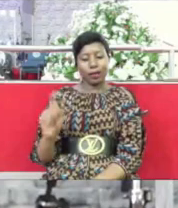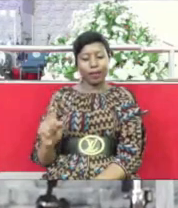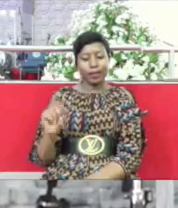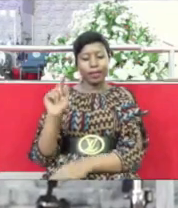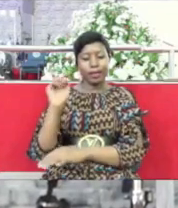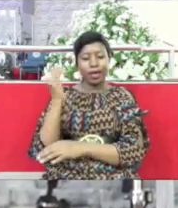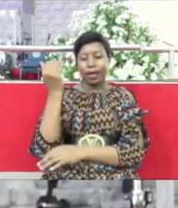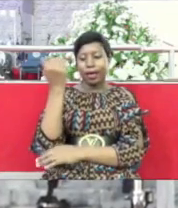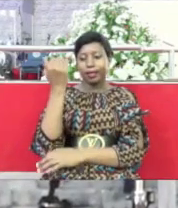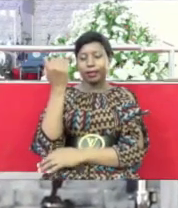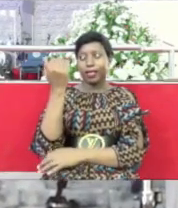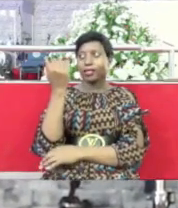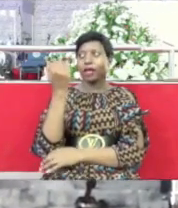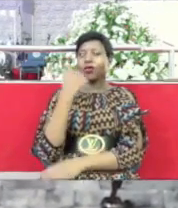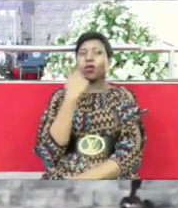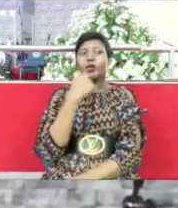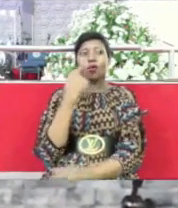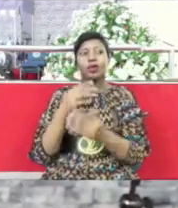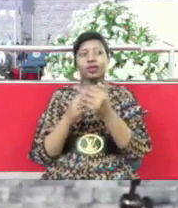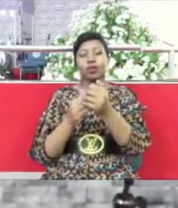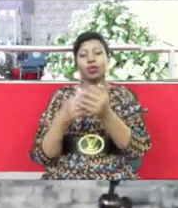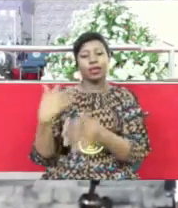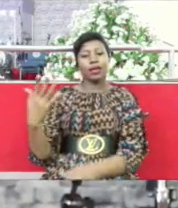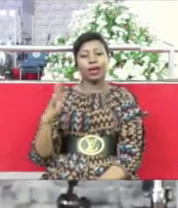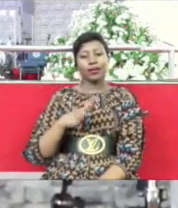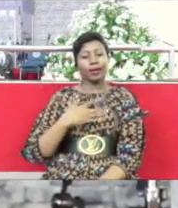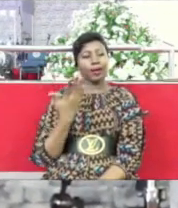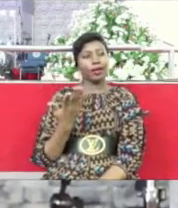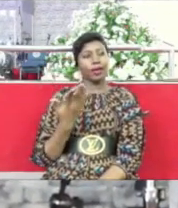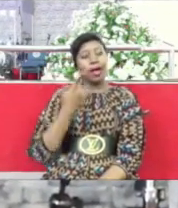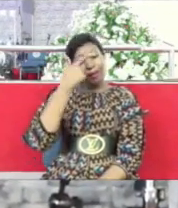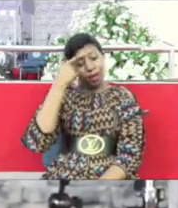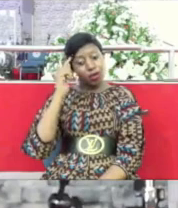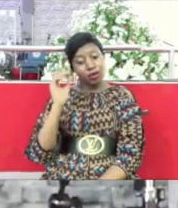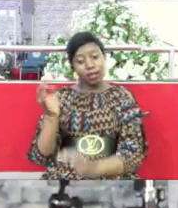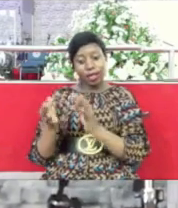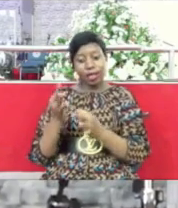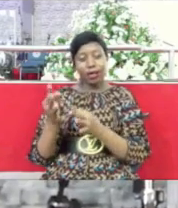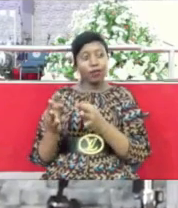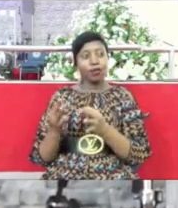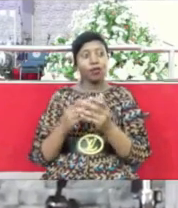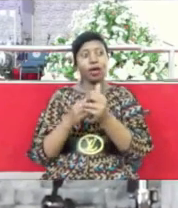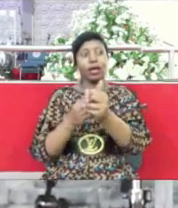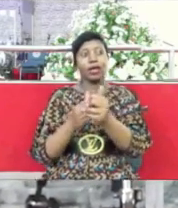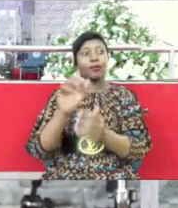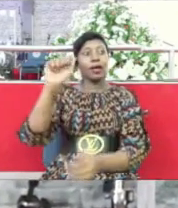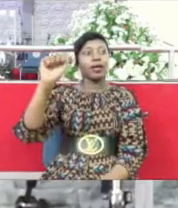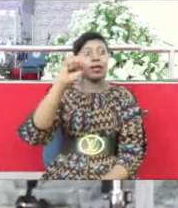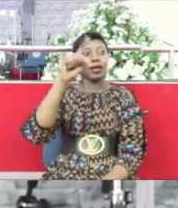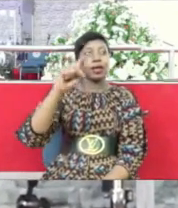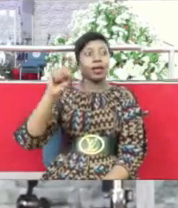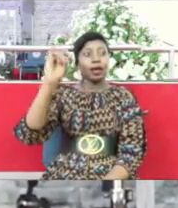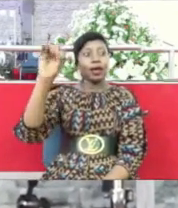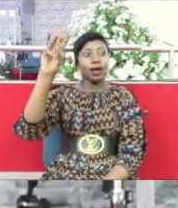my hand? Swali ni kwamba nani anashika mkono wangu? If the hand is held by Azimio. Kama mkono wangu unashikwa na Azimio. Oh, it is held by Kenya Kwanza. Ama imeshikiliwa